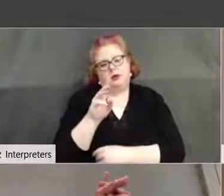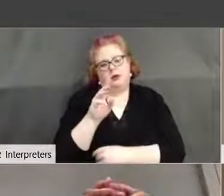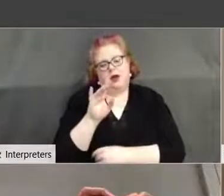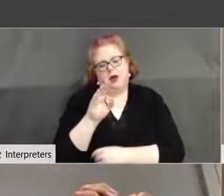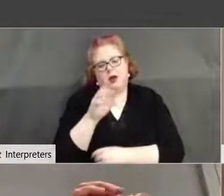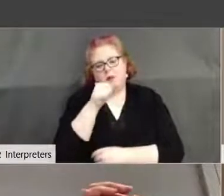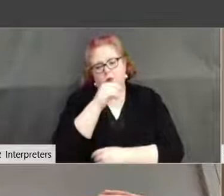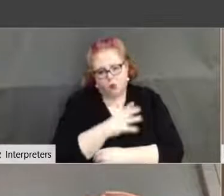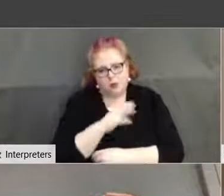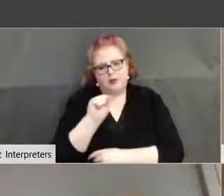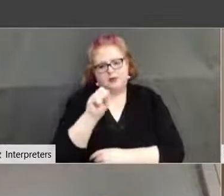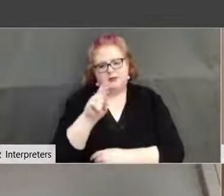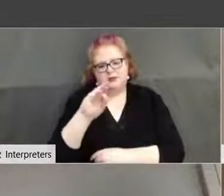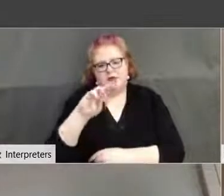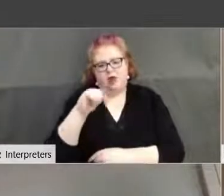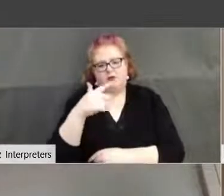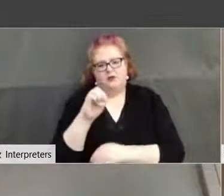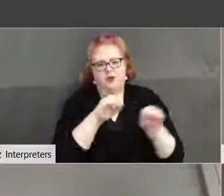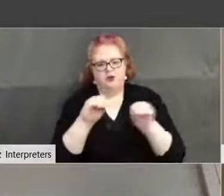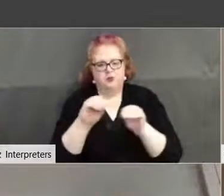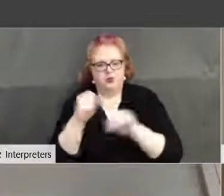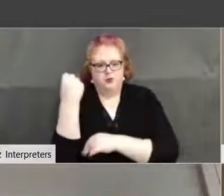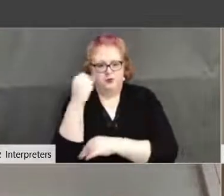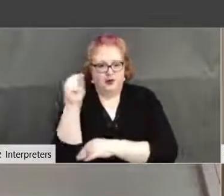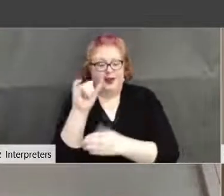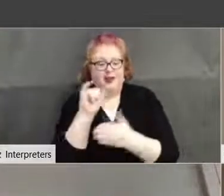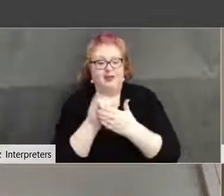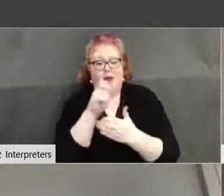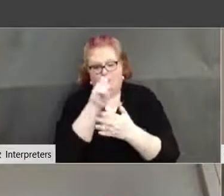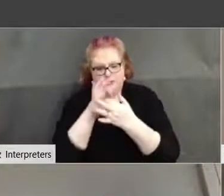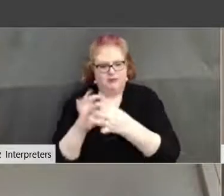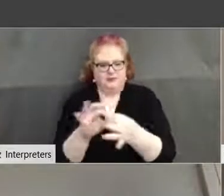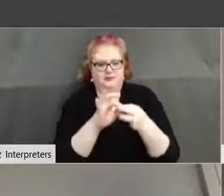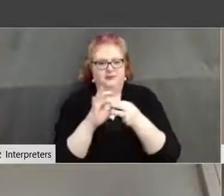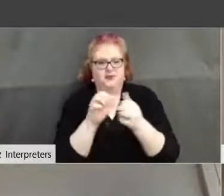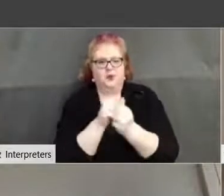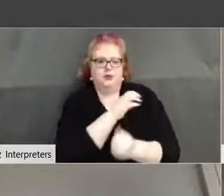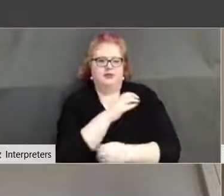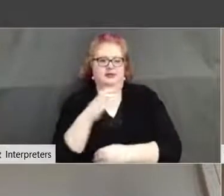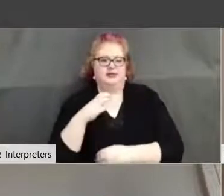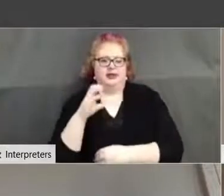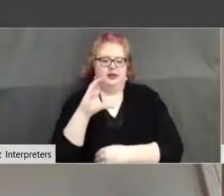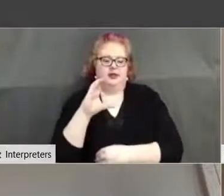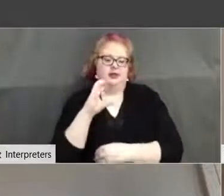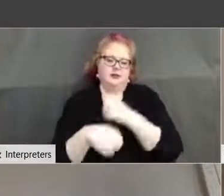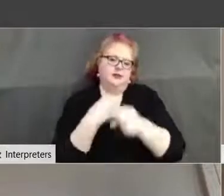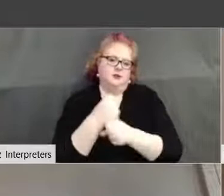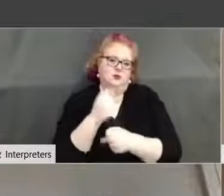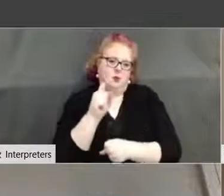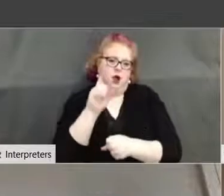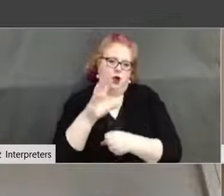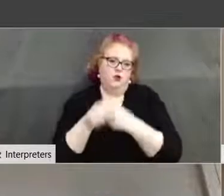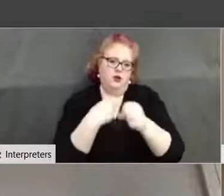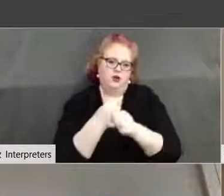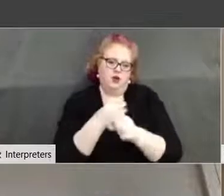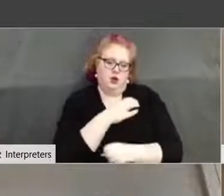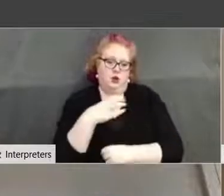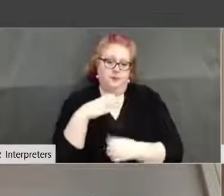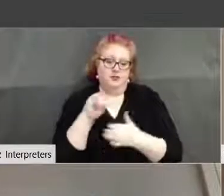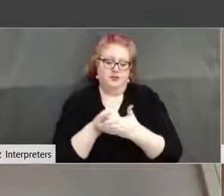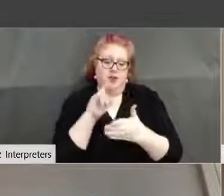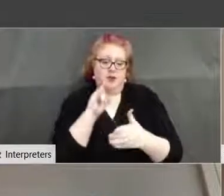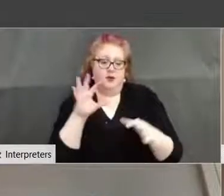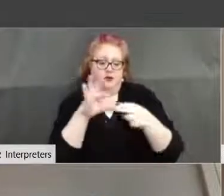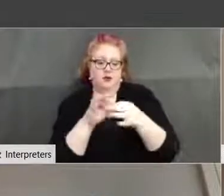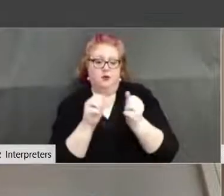Light campaign coordinated by the National Women's Suffrage Centennial Commission and the National Endowment for the Arts. Now, therefore, I, Frank